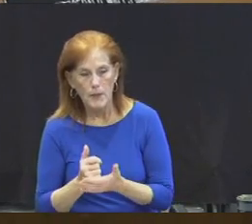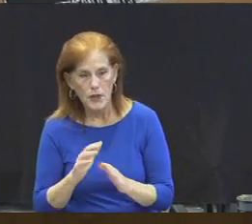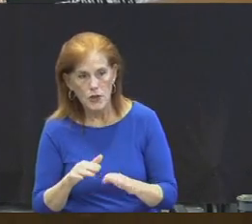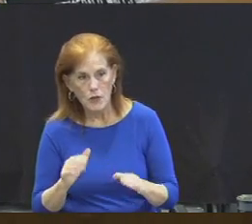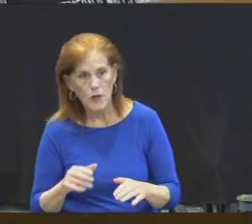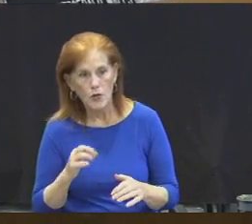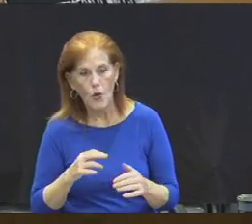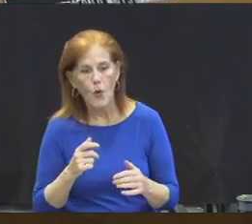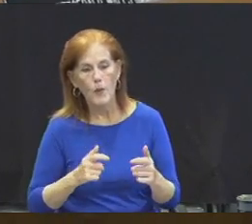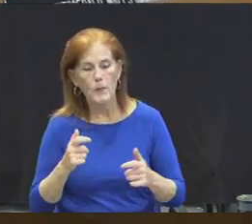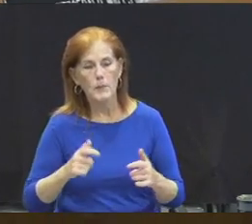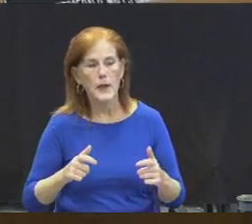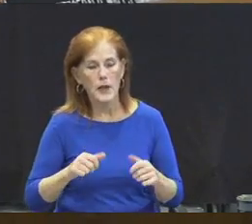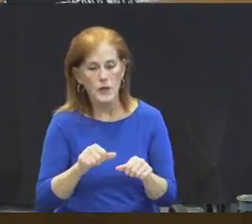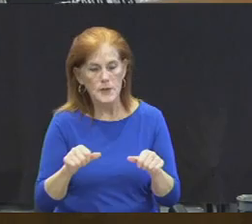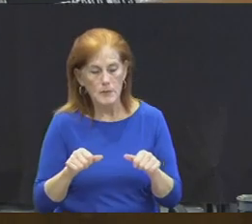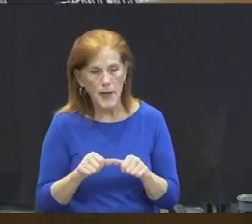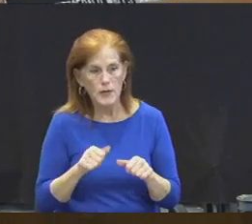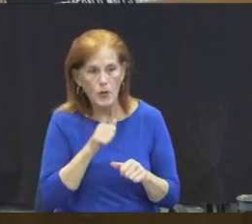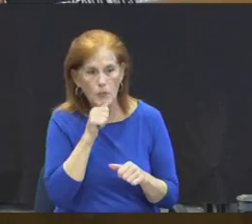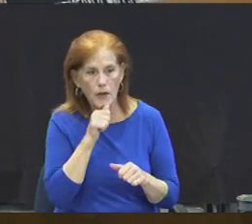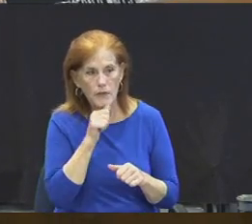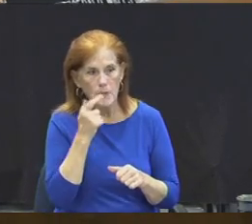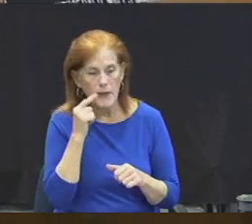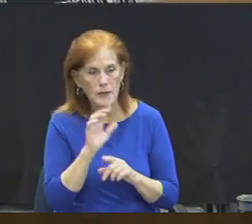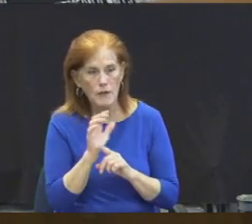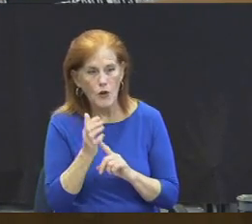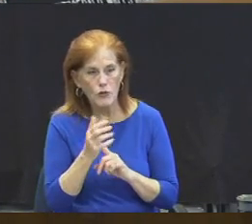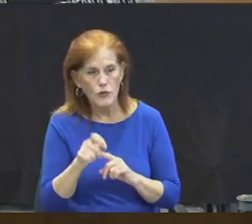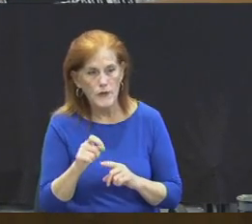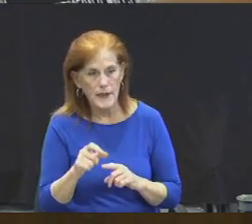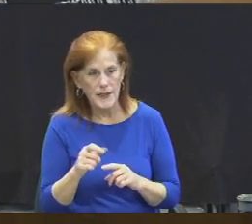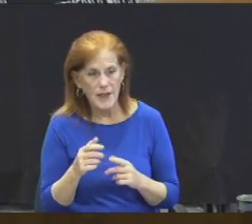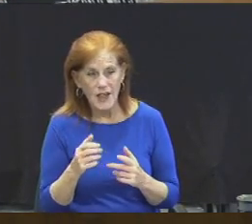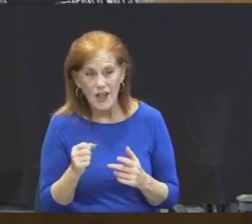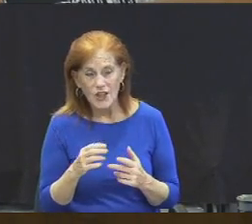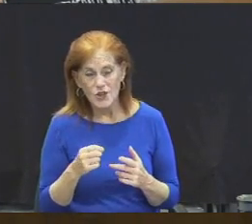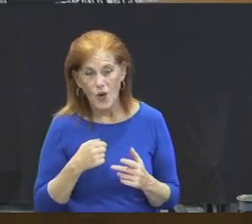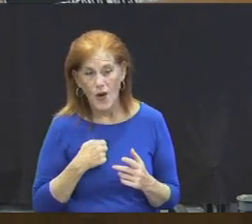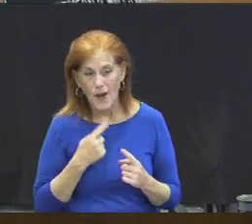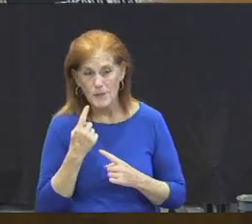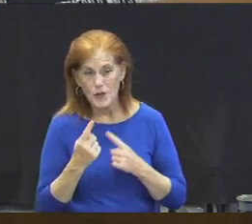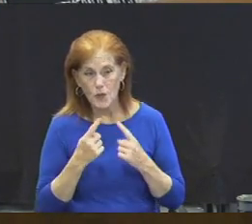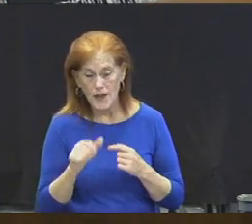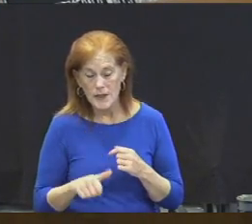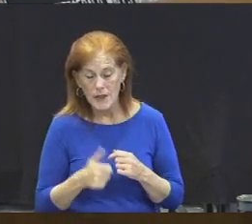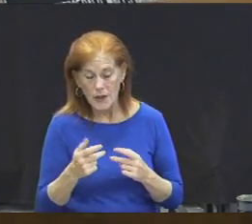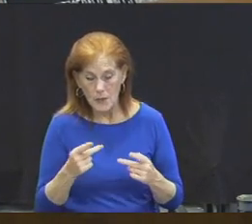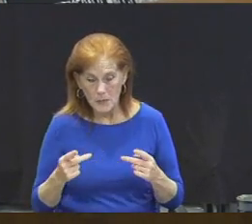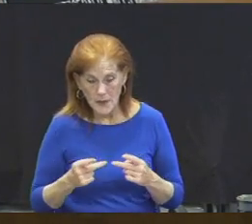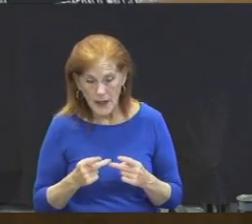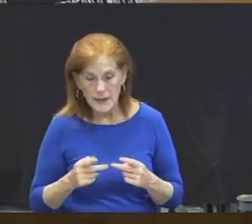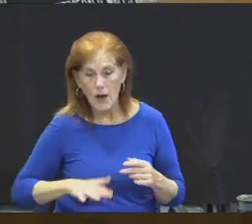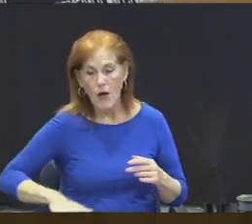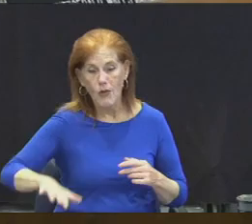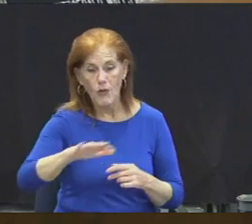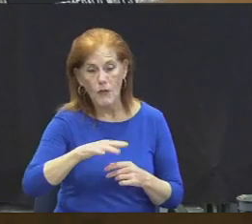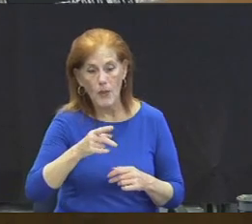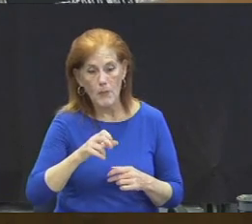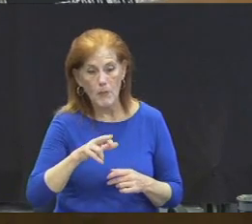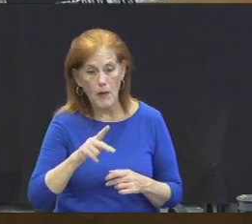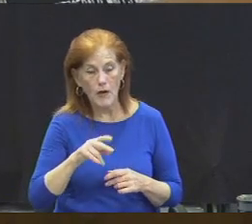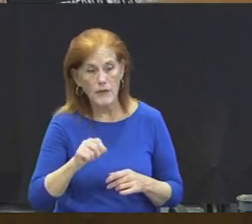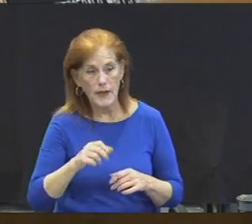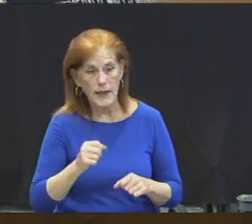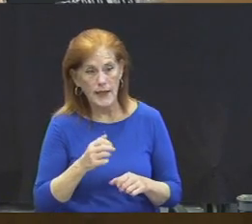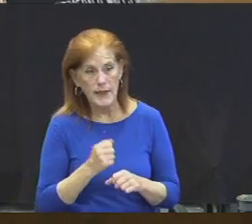Or where there's greater space or privacy due to cultural needs or whatnot. So is there another space in the park where they can